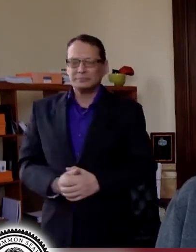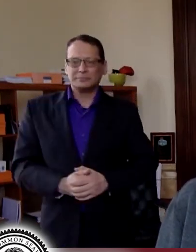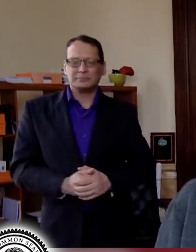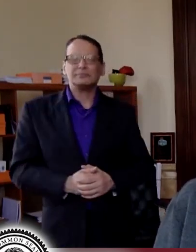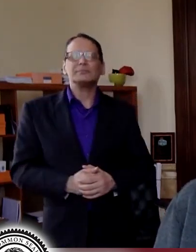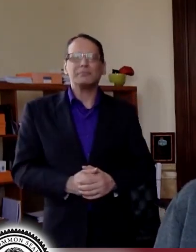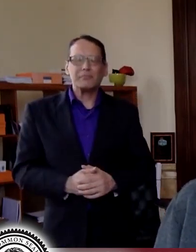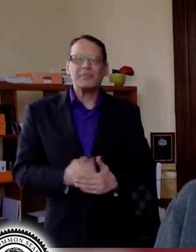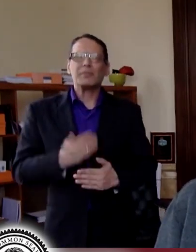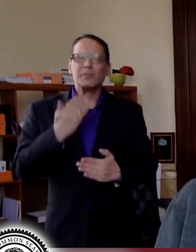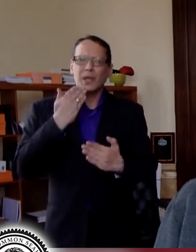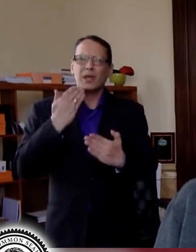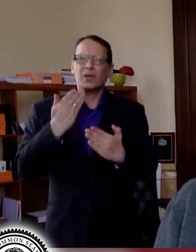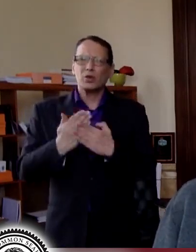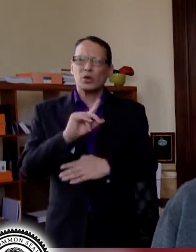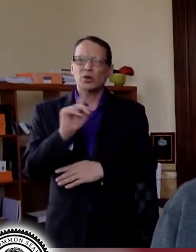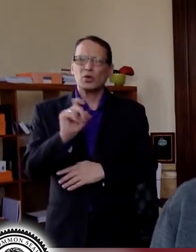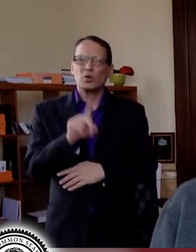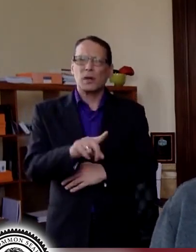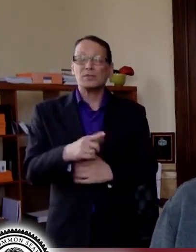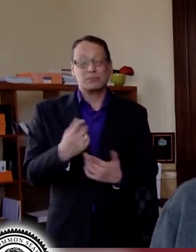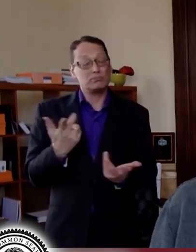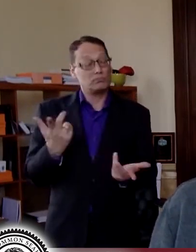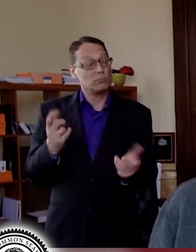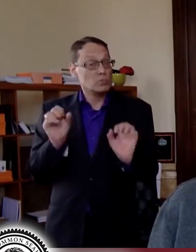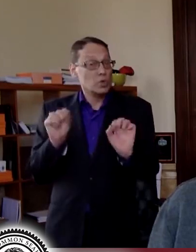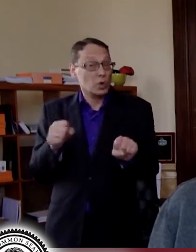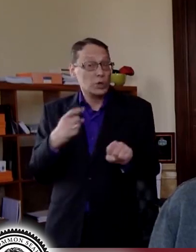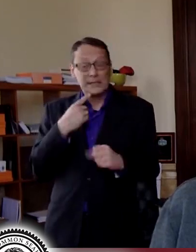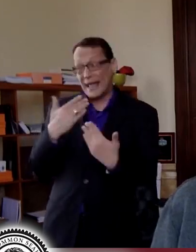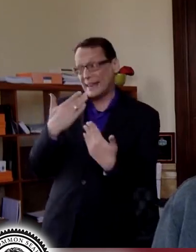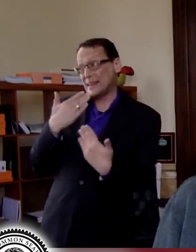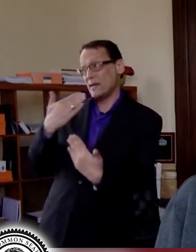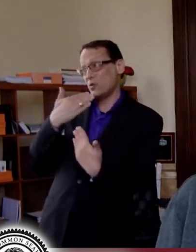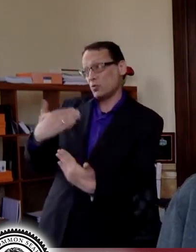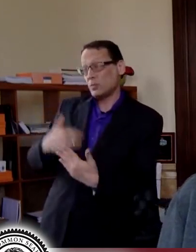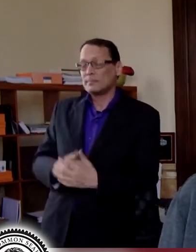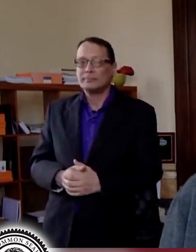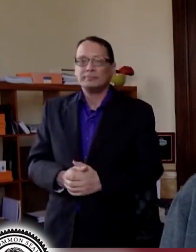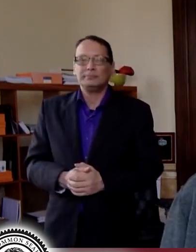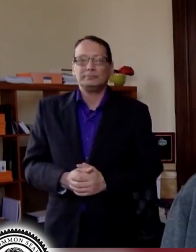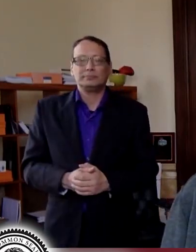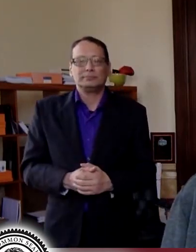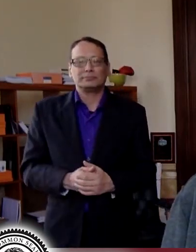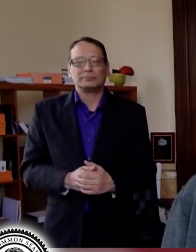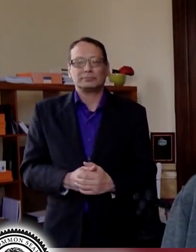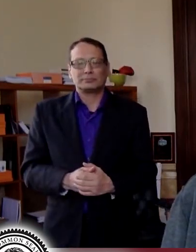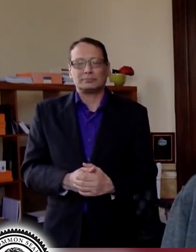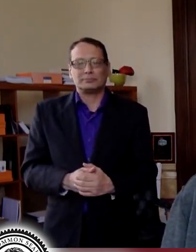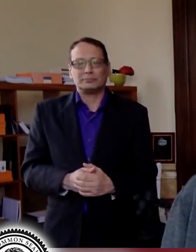Good question. You can always thank them, when you see them out.